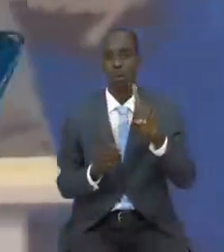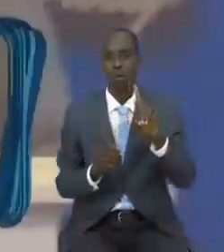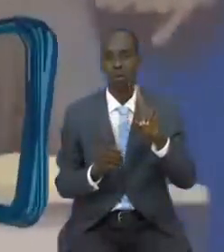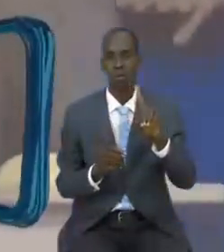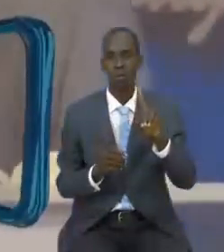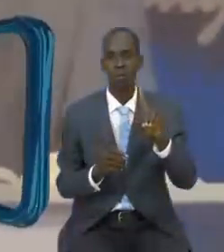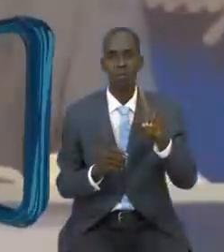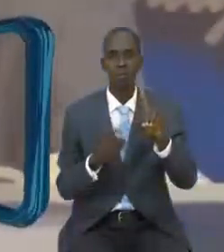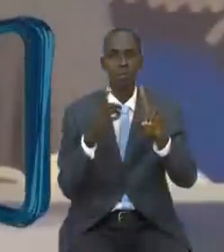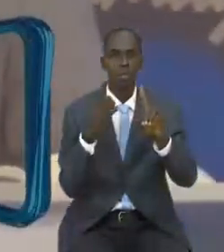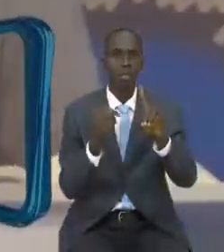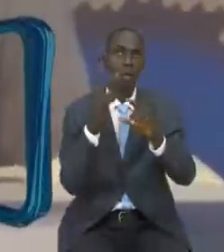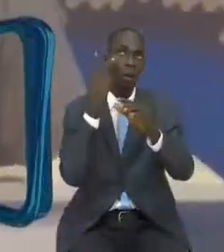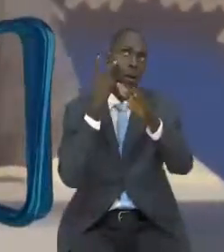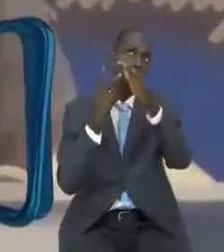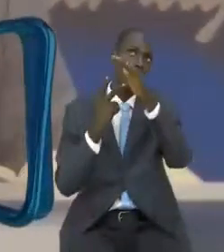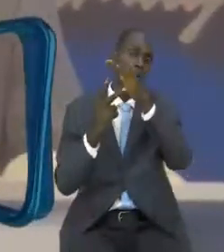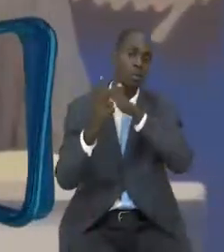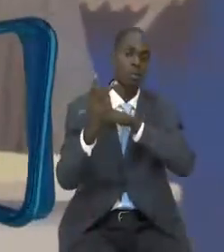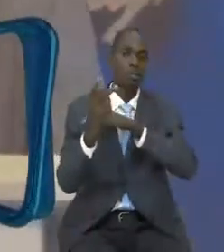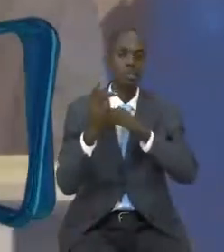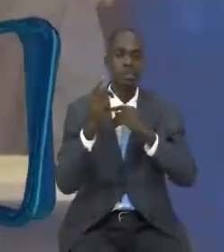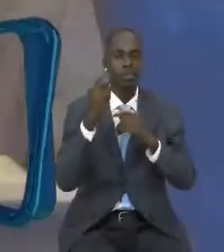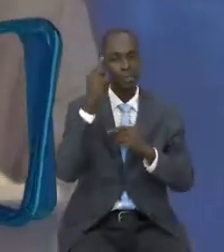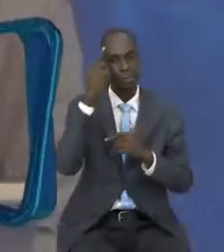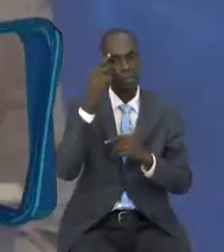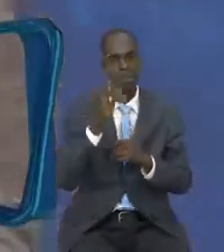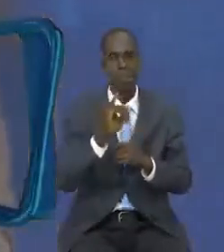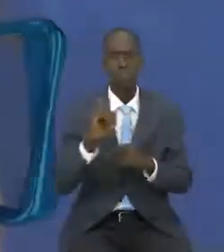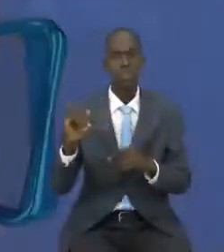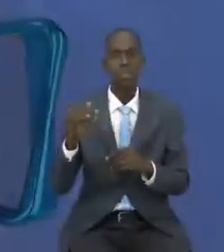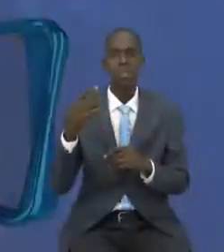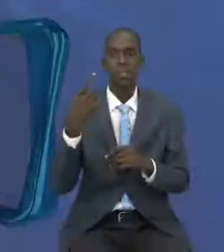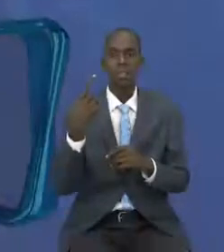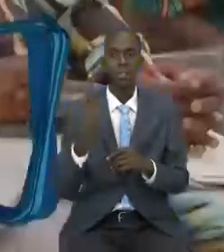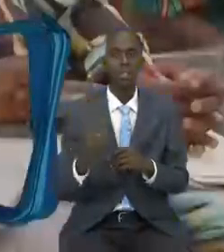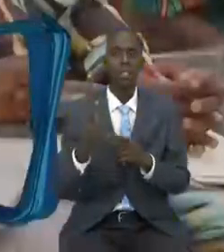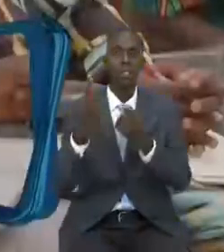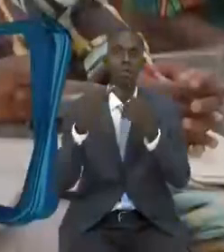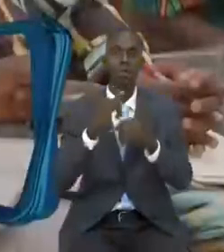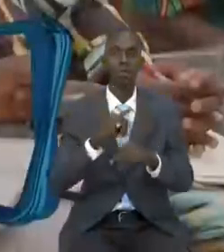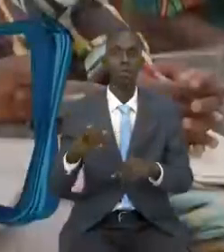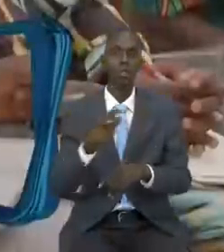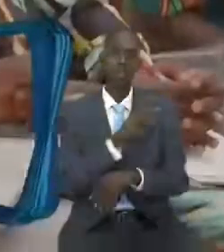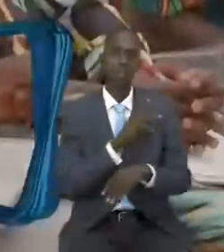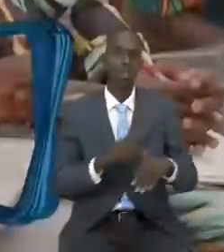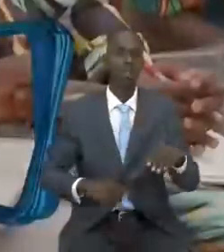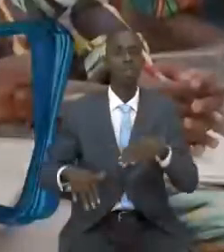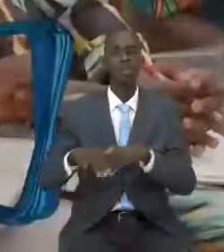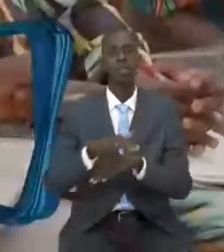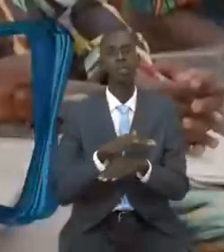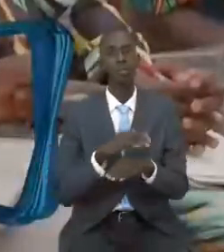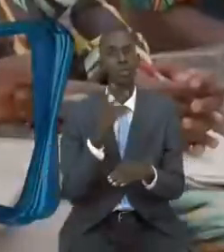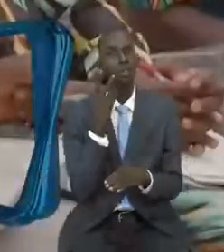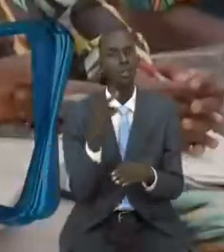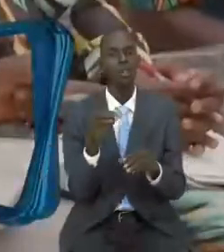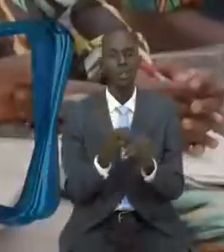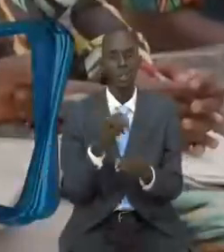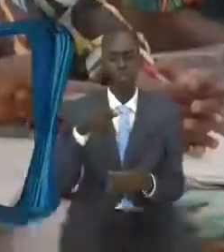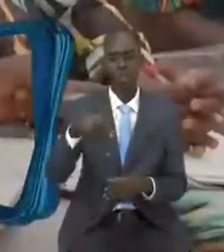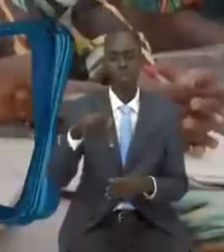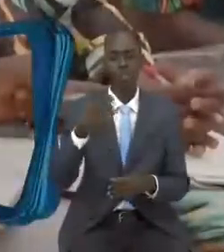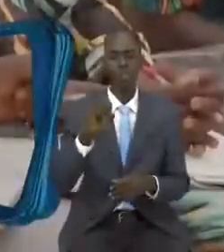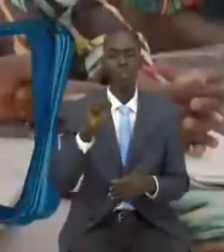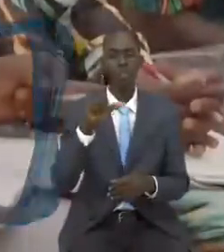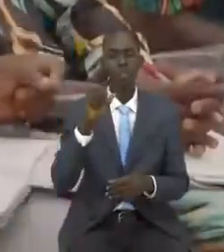is the prophecy concerning the coming kingdom. We're looking at Psalm 22